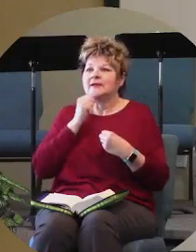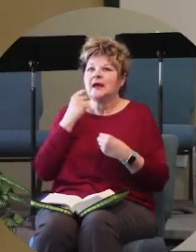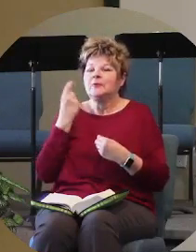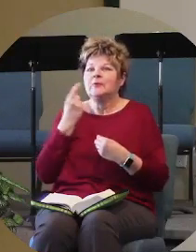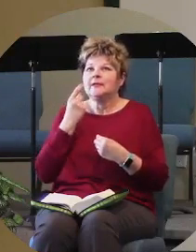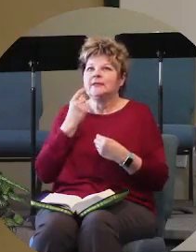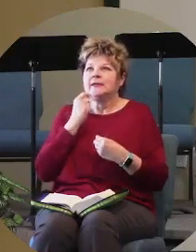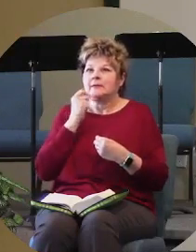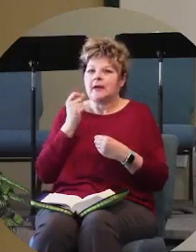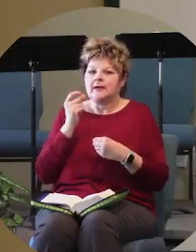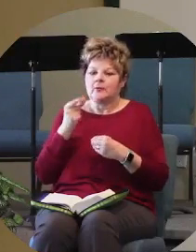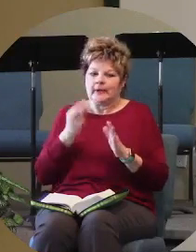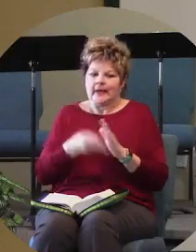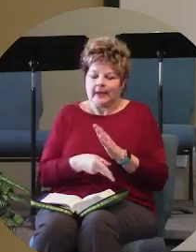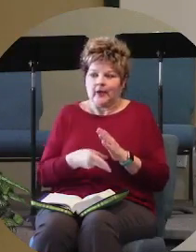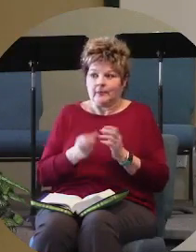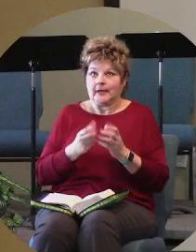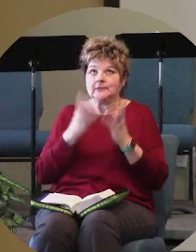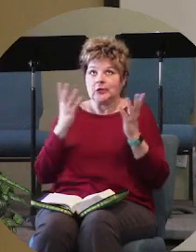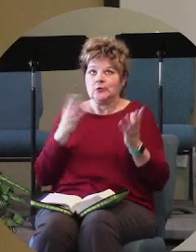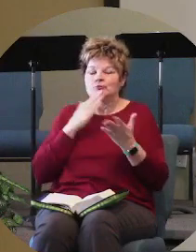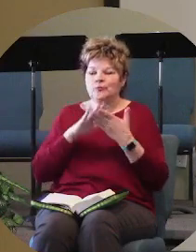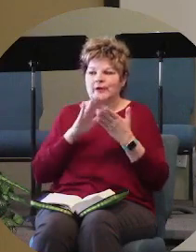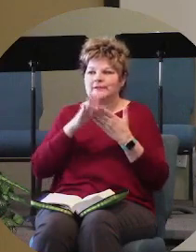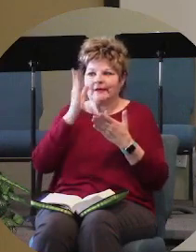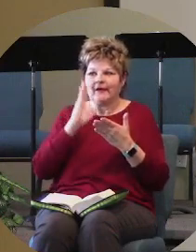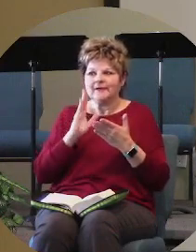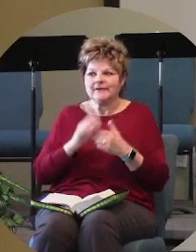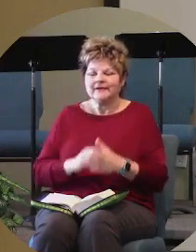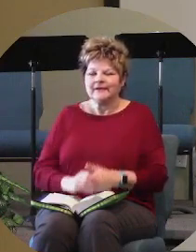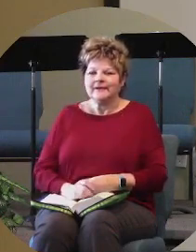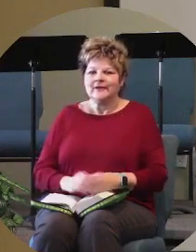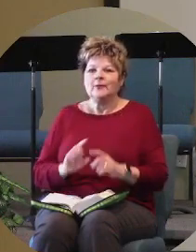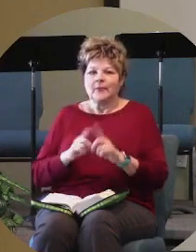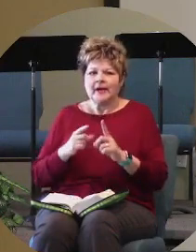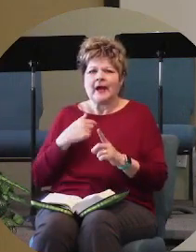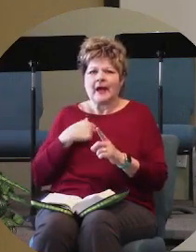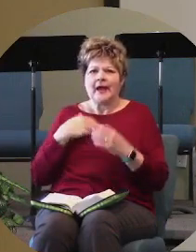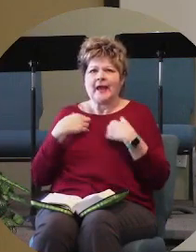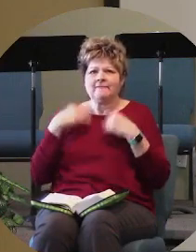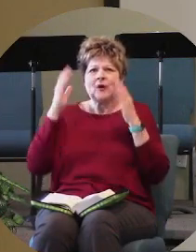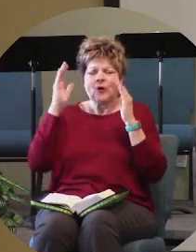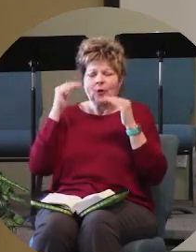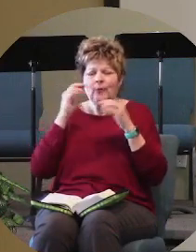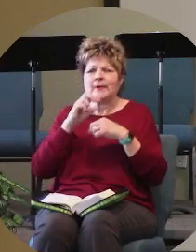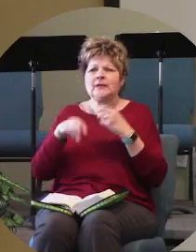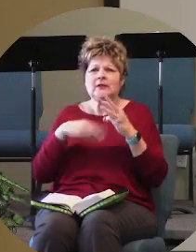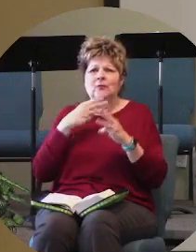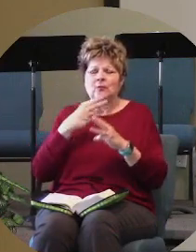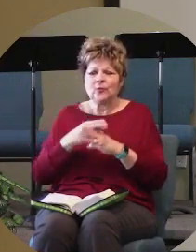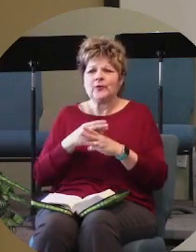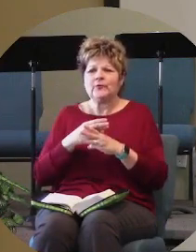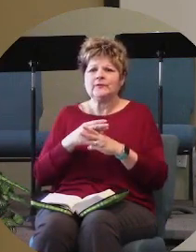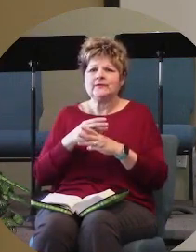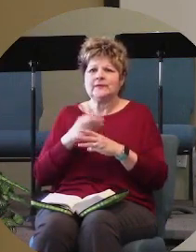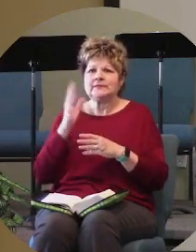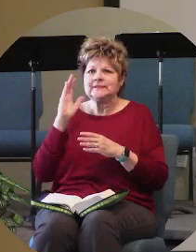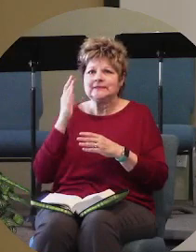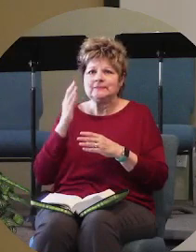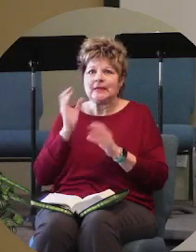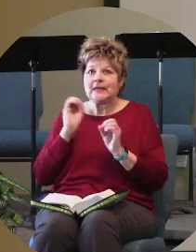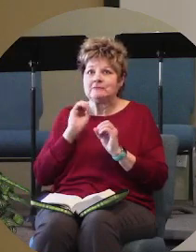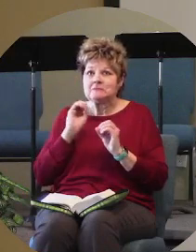I'm not going to hell, which is a huge praise God, but that I've got hope in a world that really seems to be